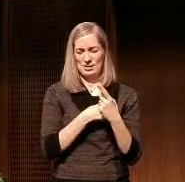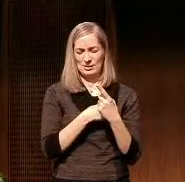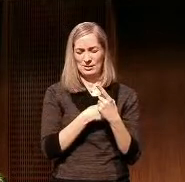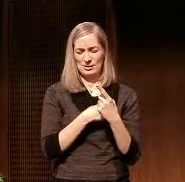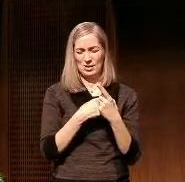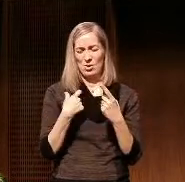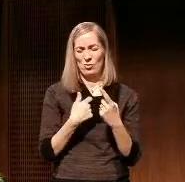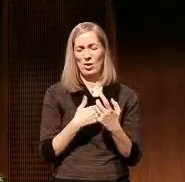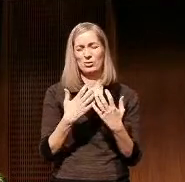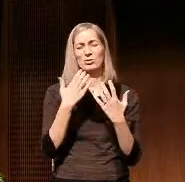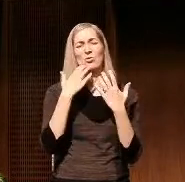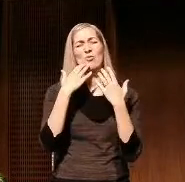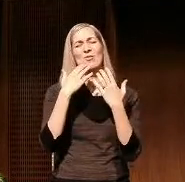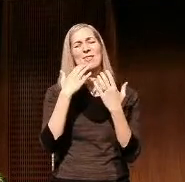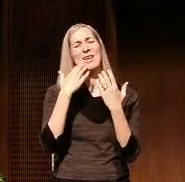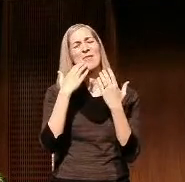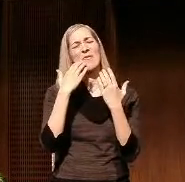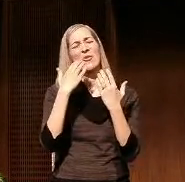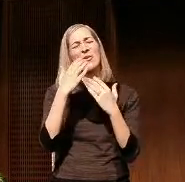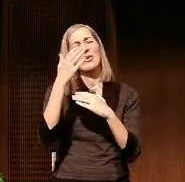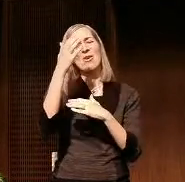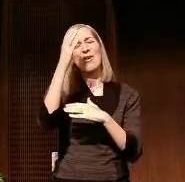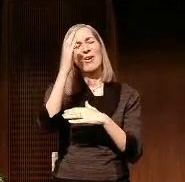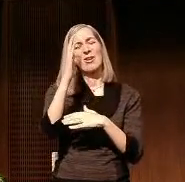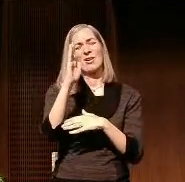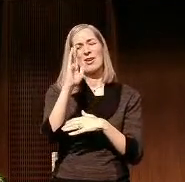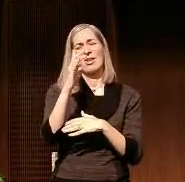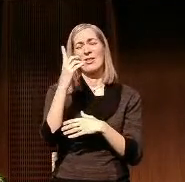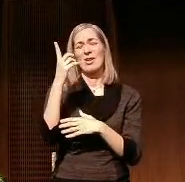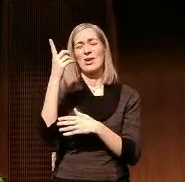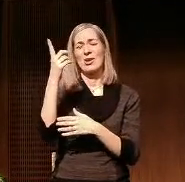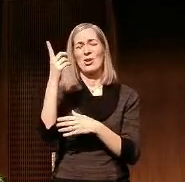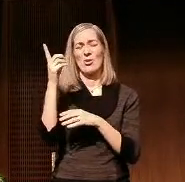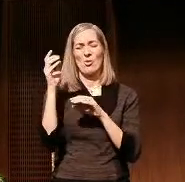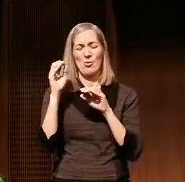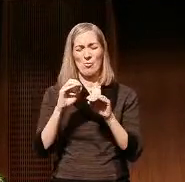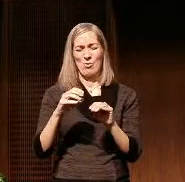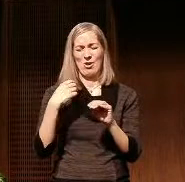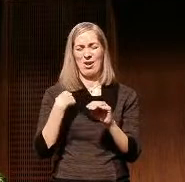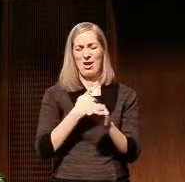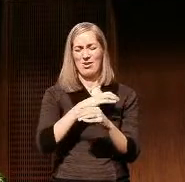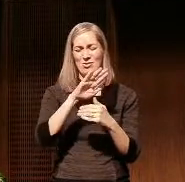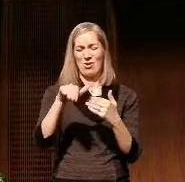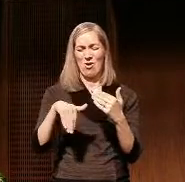And we're so thankful, O God, that you put us all in the same